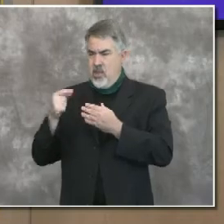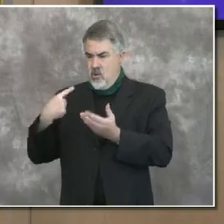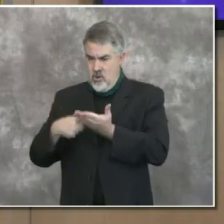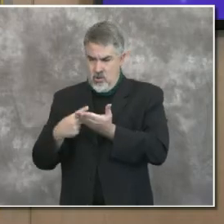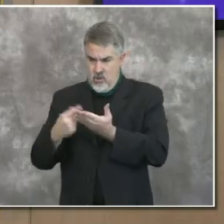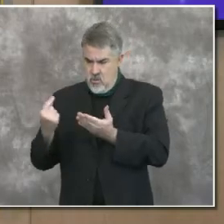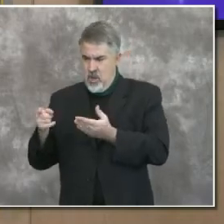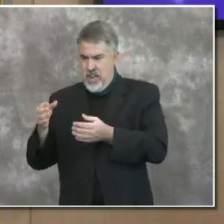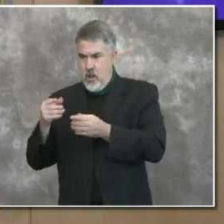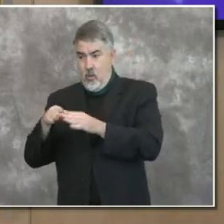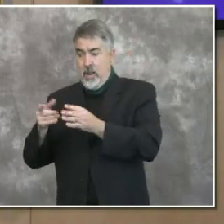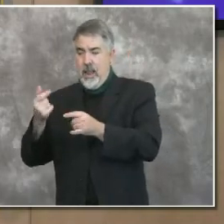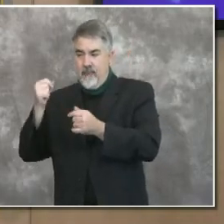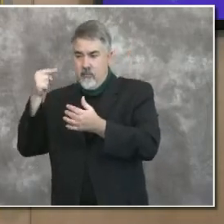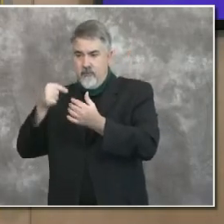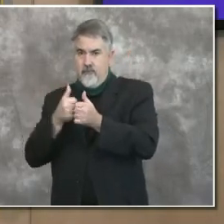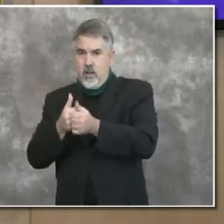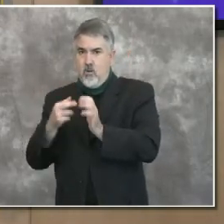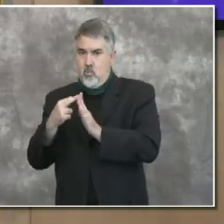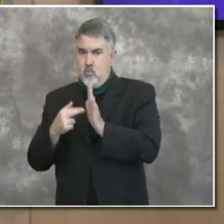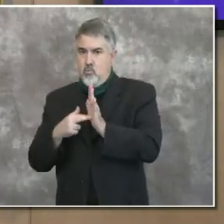California.